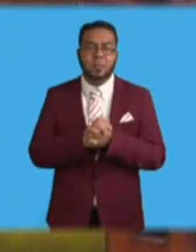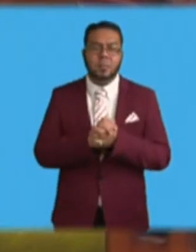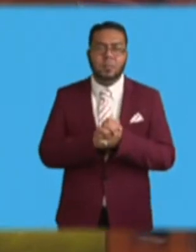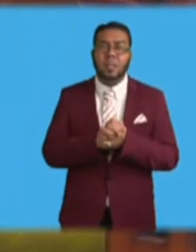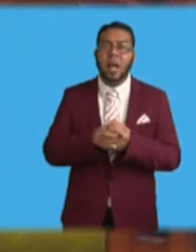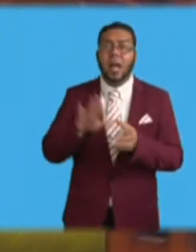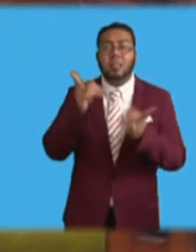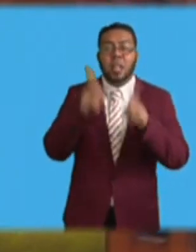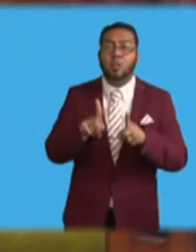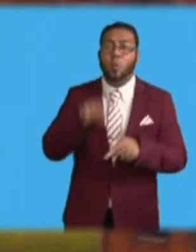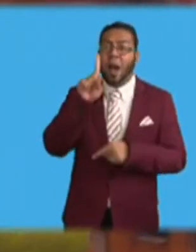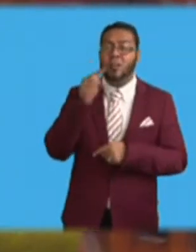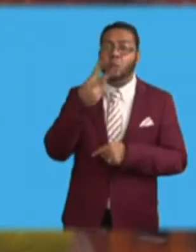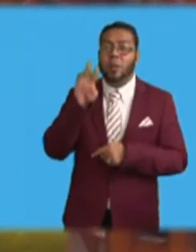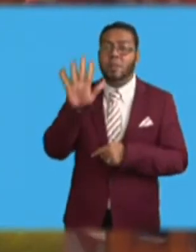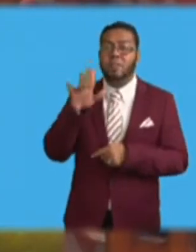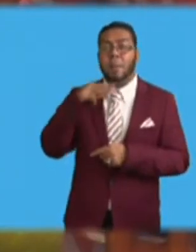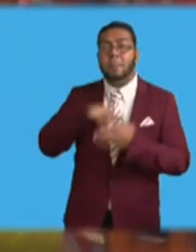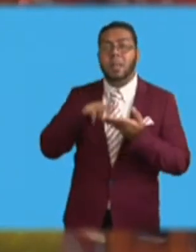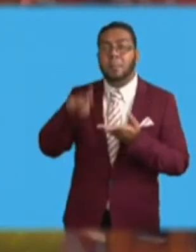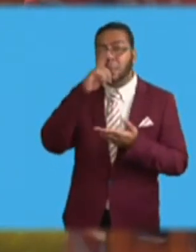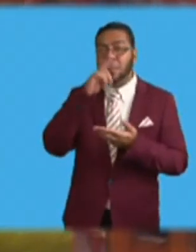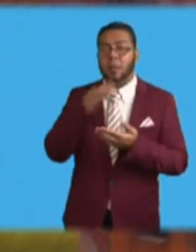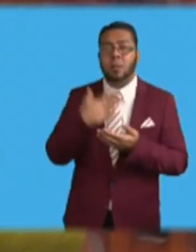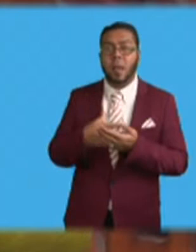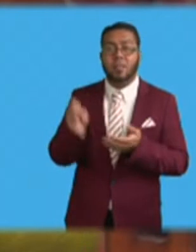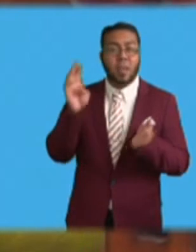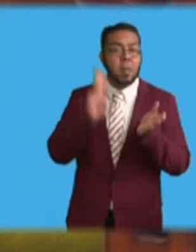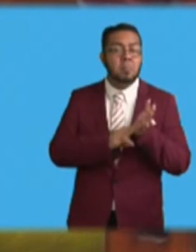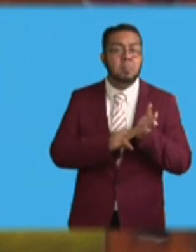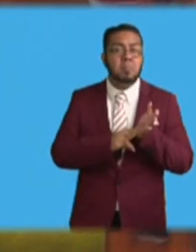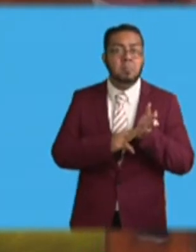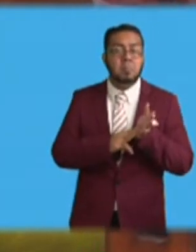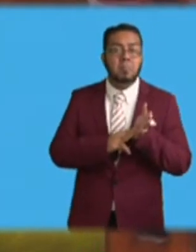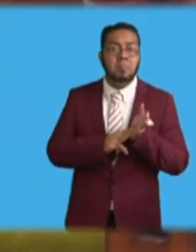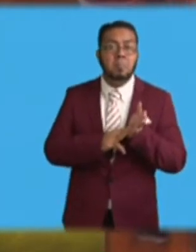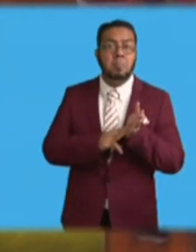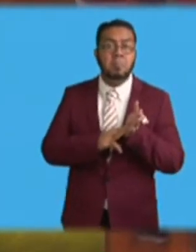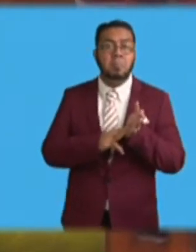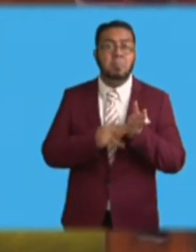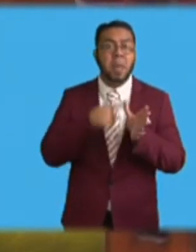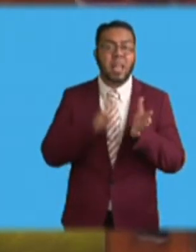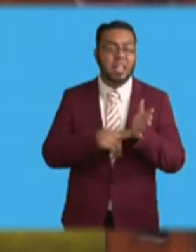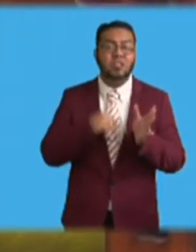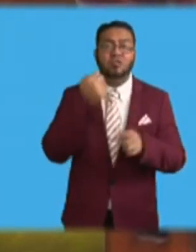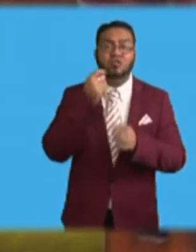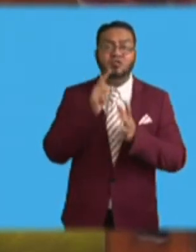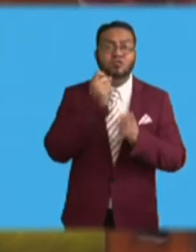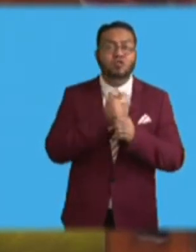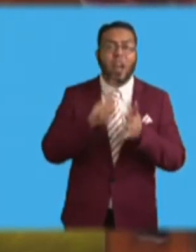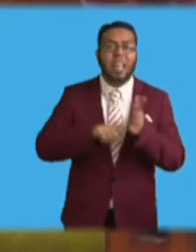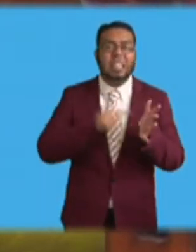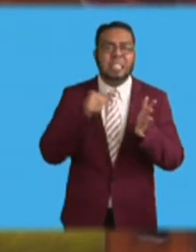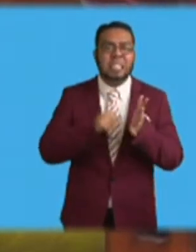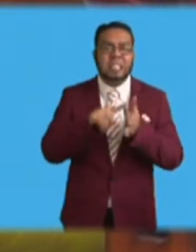people. The highest incidence occurs in the meningitis belt of the sub-Saharan Africa, which includes 26